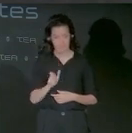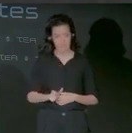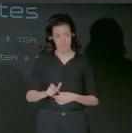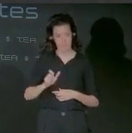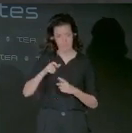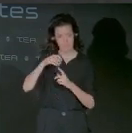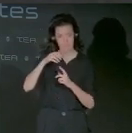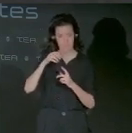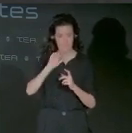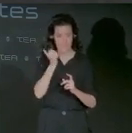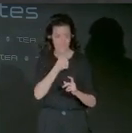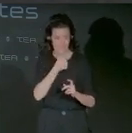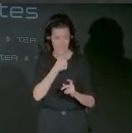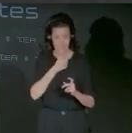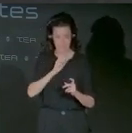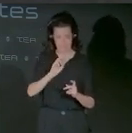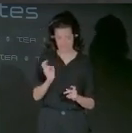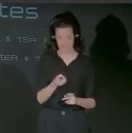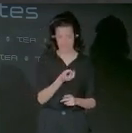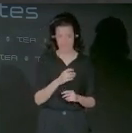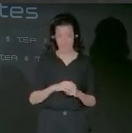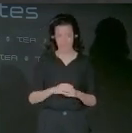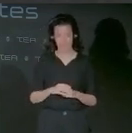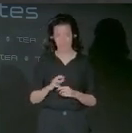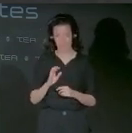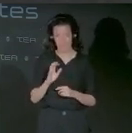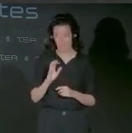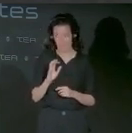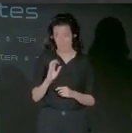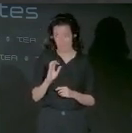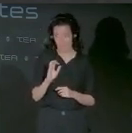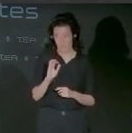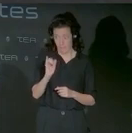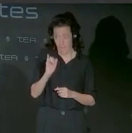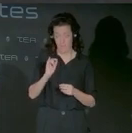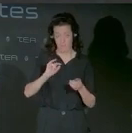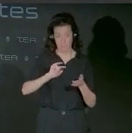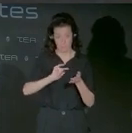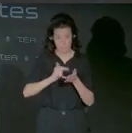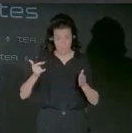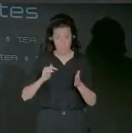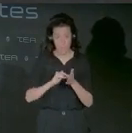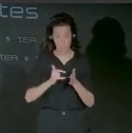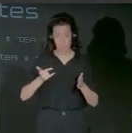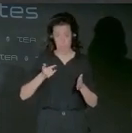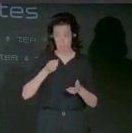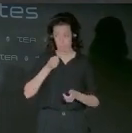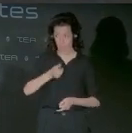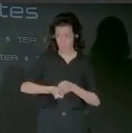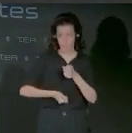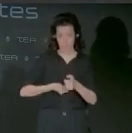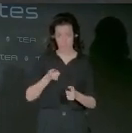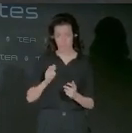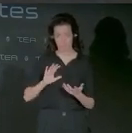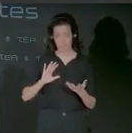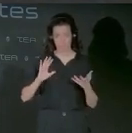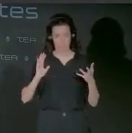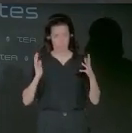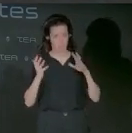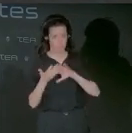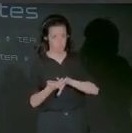technology. There is many things happening right now, I think. And I think that will also lead to more innovation as